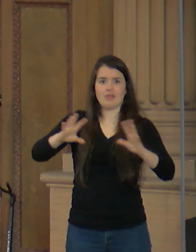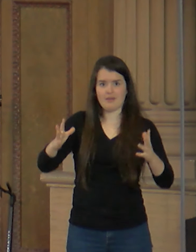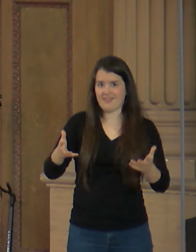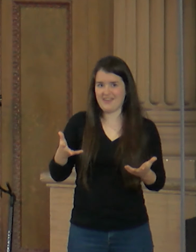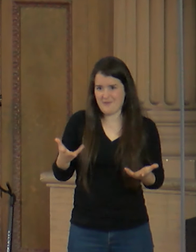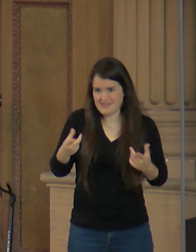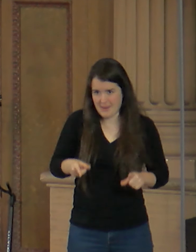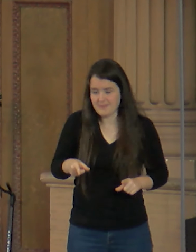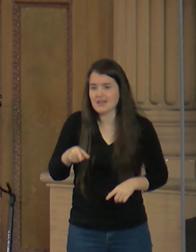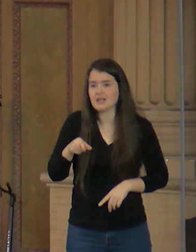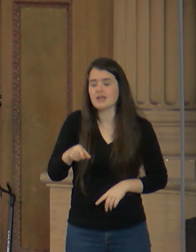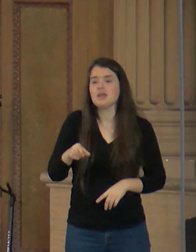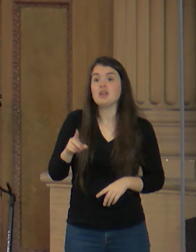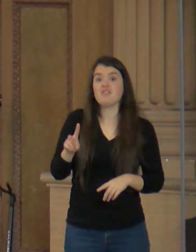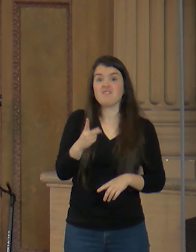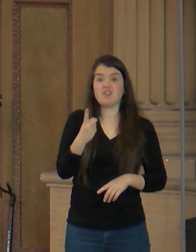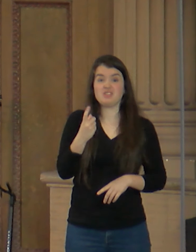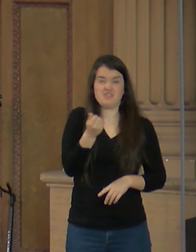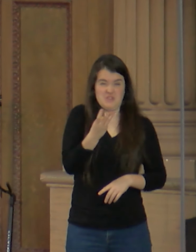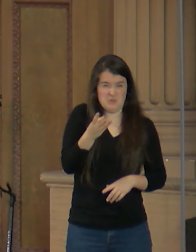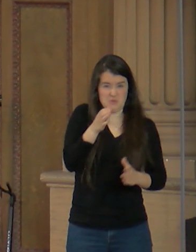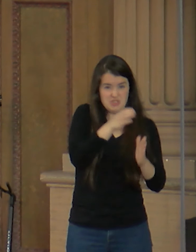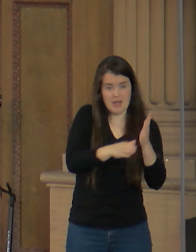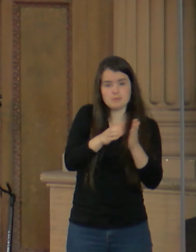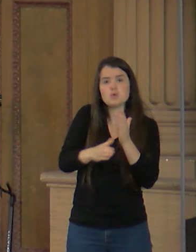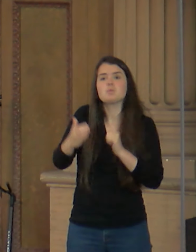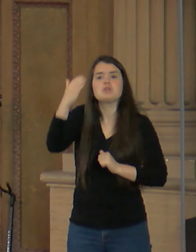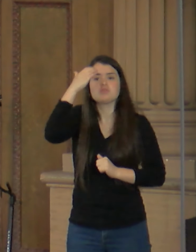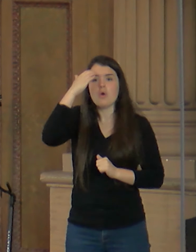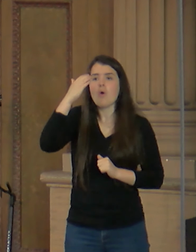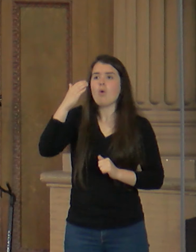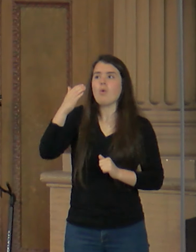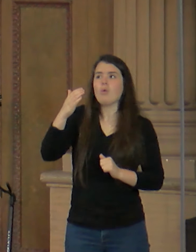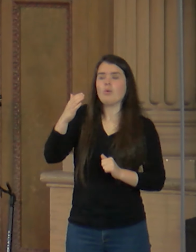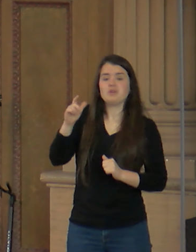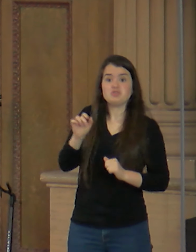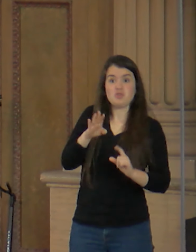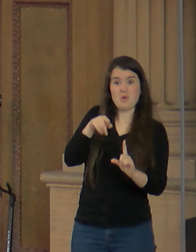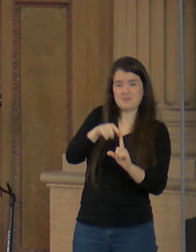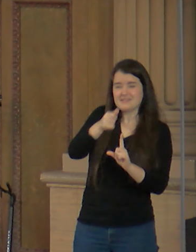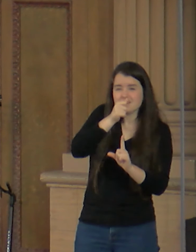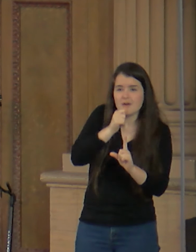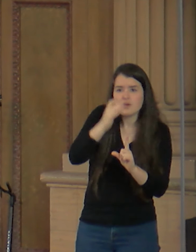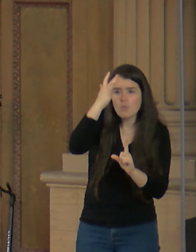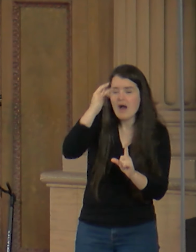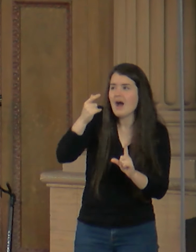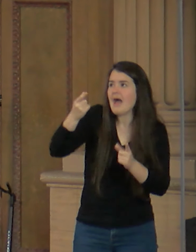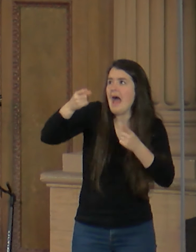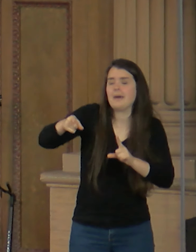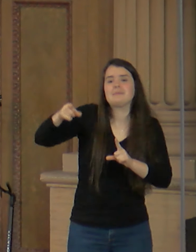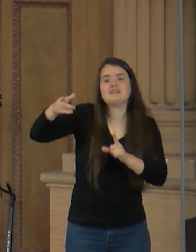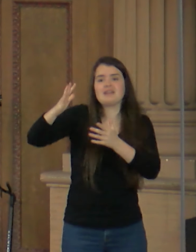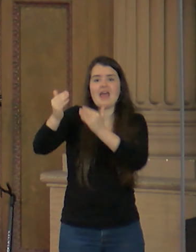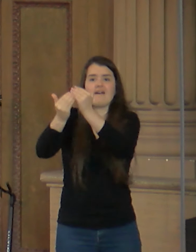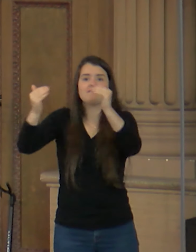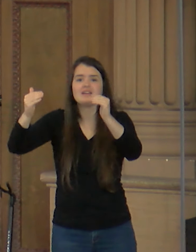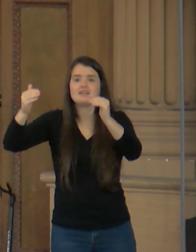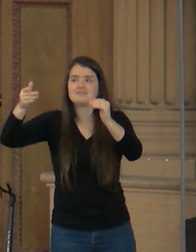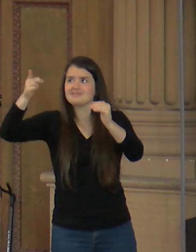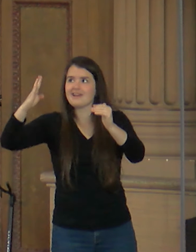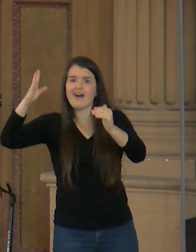couple chapters where we know why Job's suffering. We saw the throne room of God and what happened there. And we also know what the rest